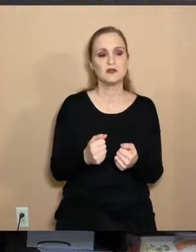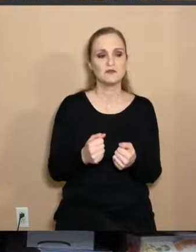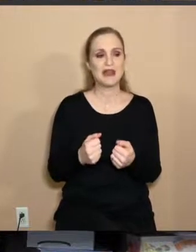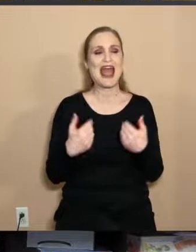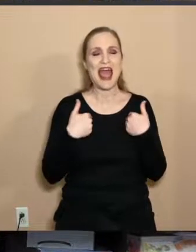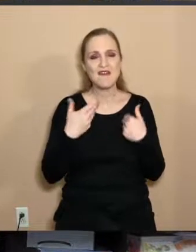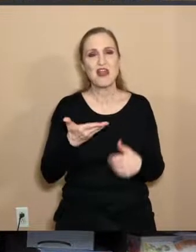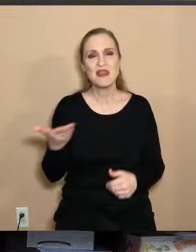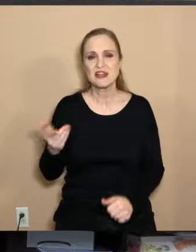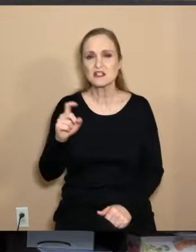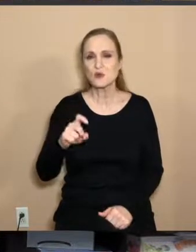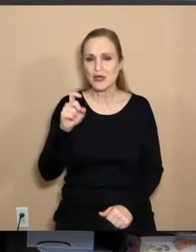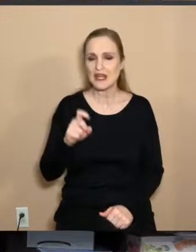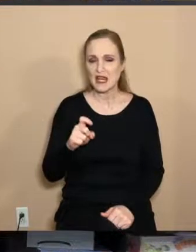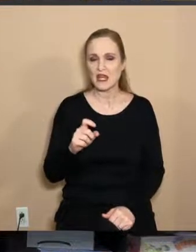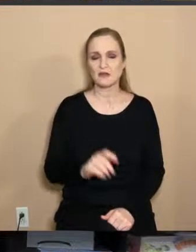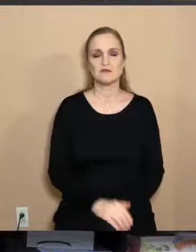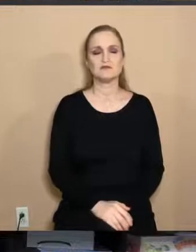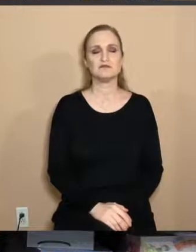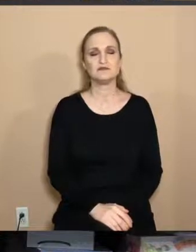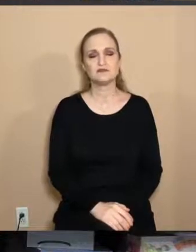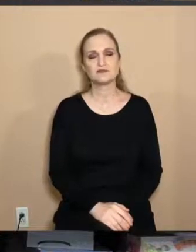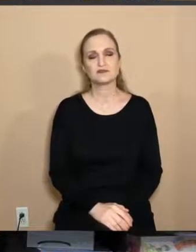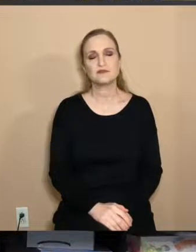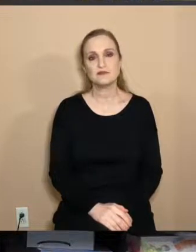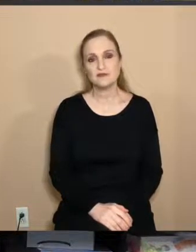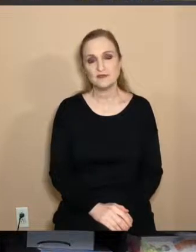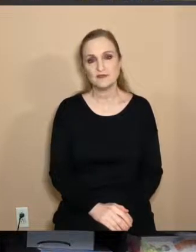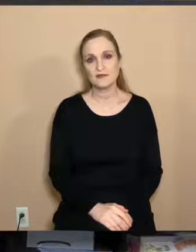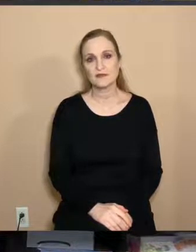have the things that we need to be able to get through life.